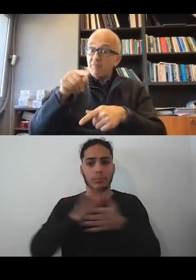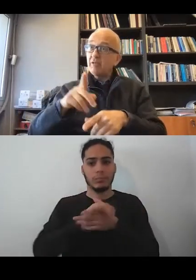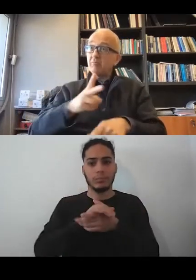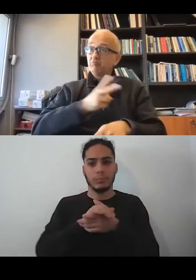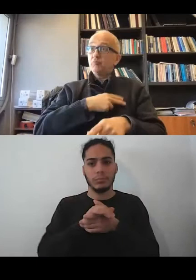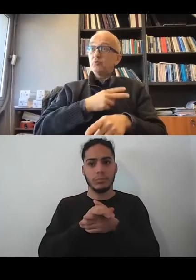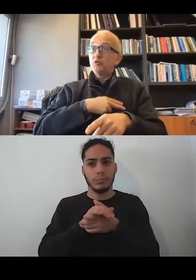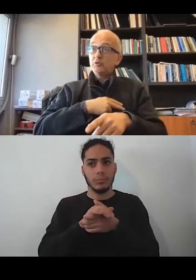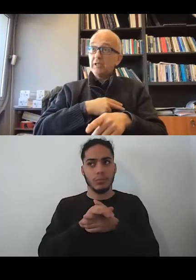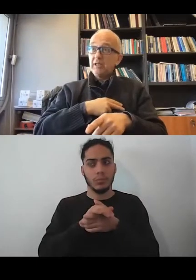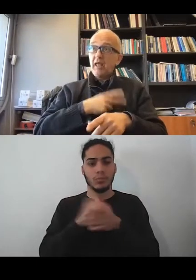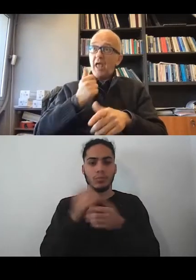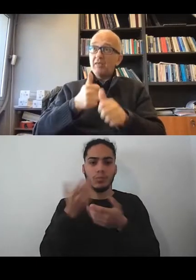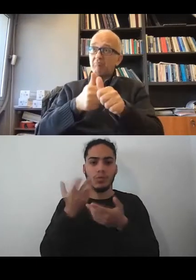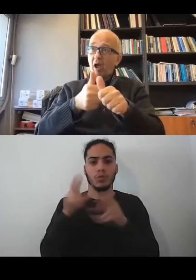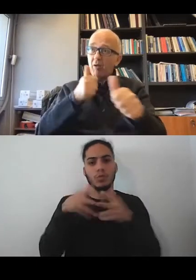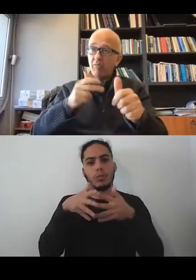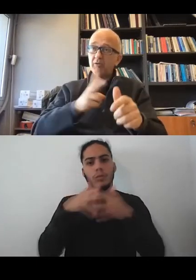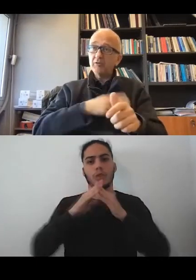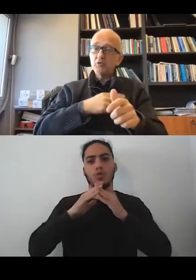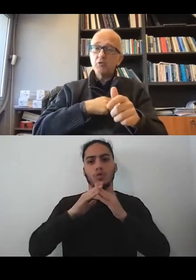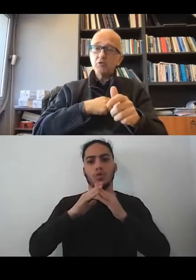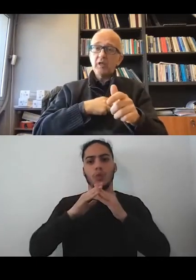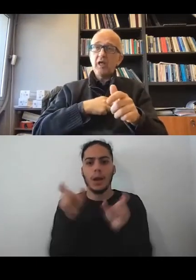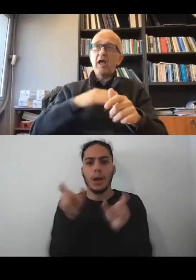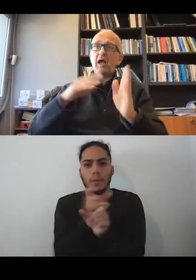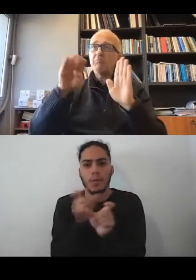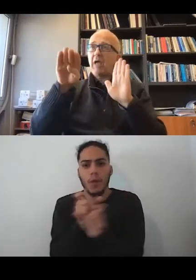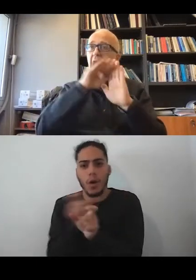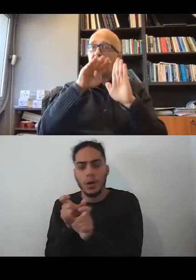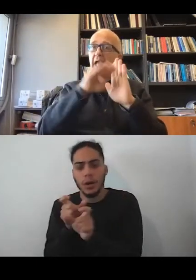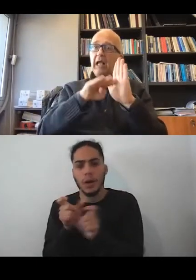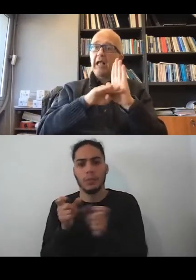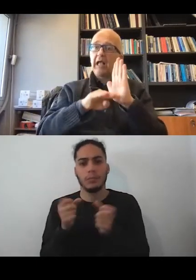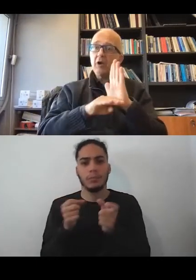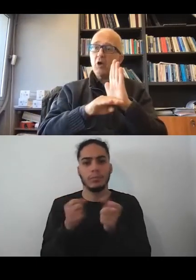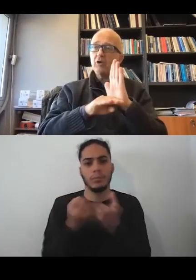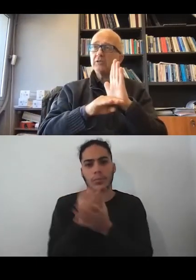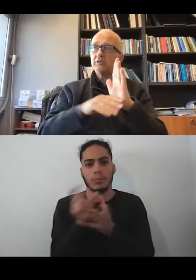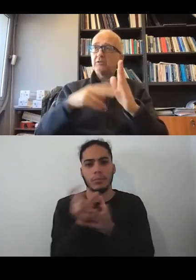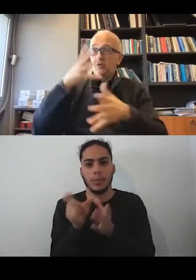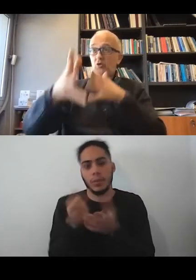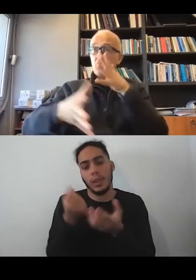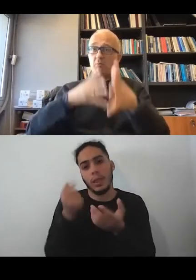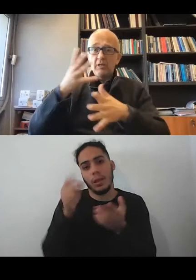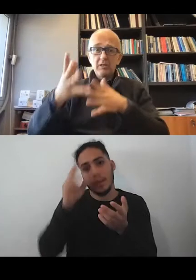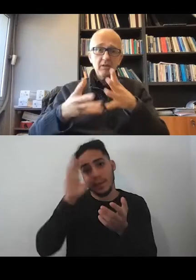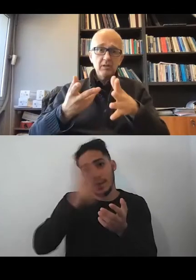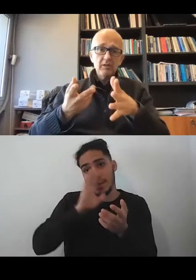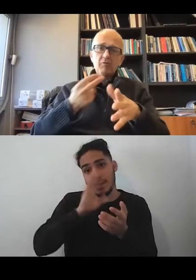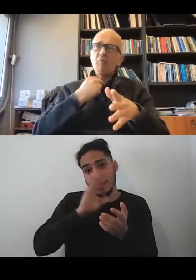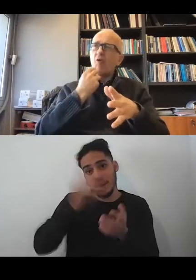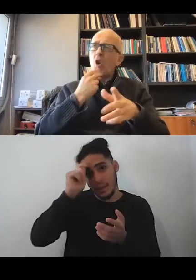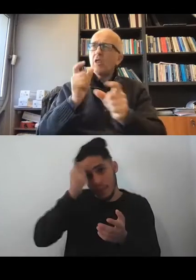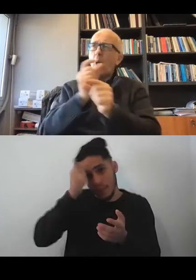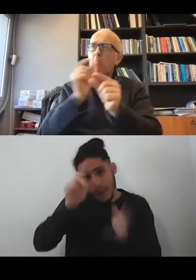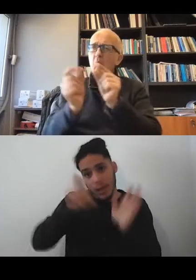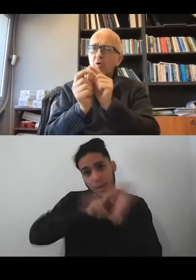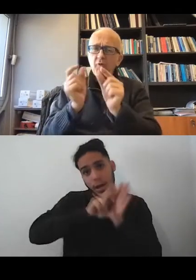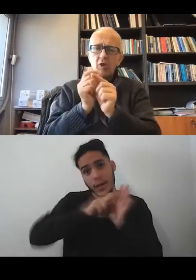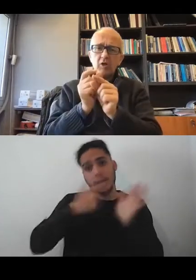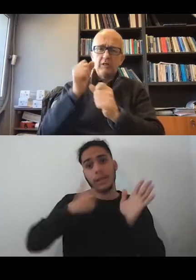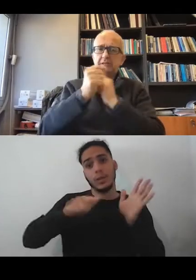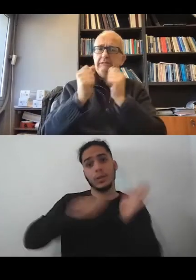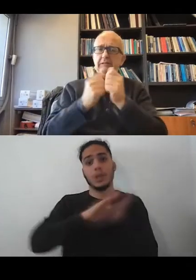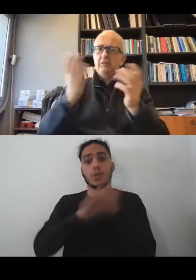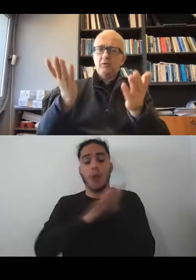the morphological rules of the sign language using machine learning.